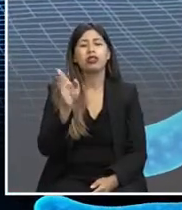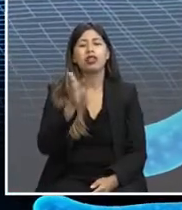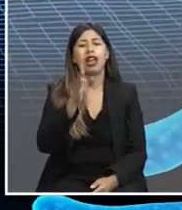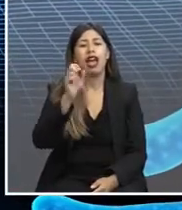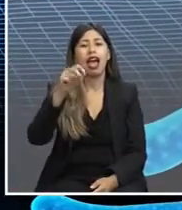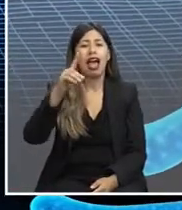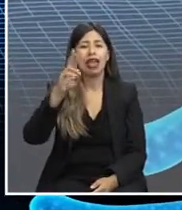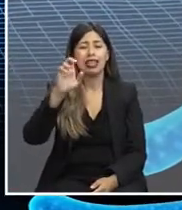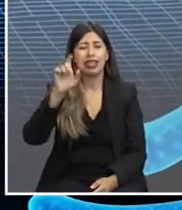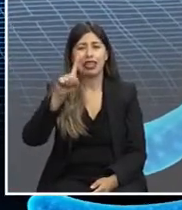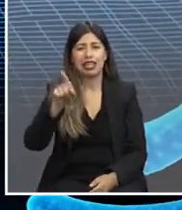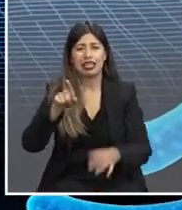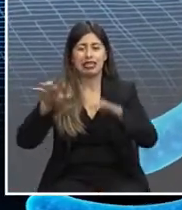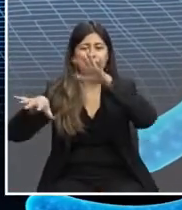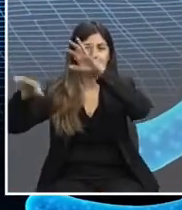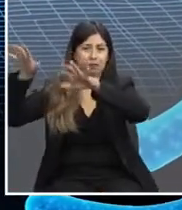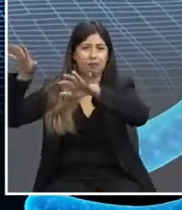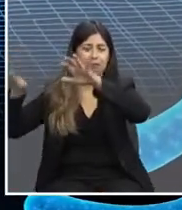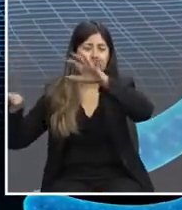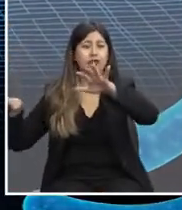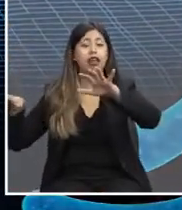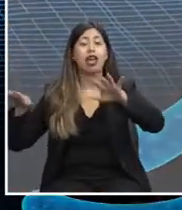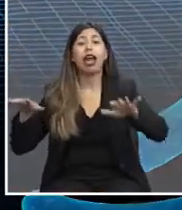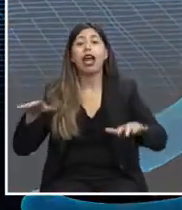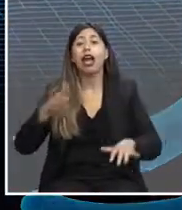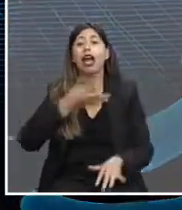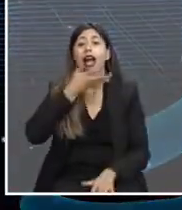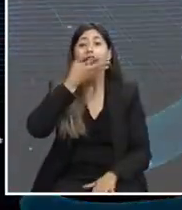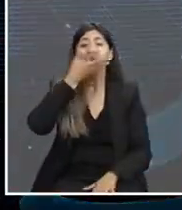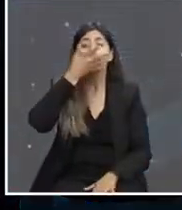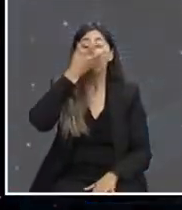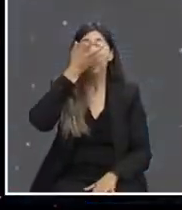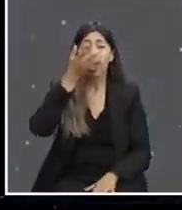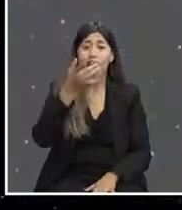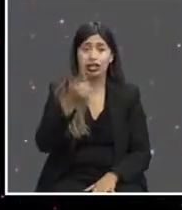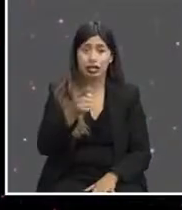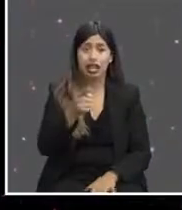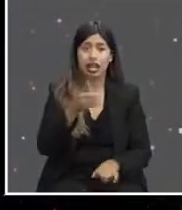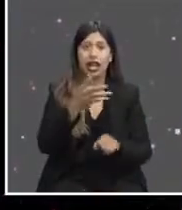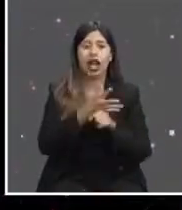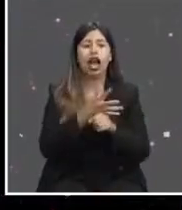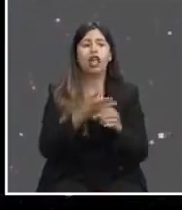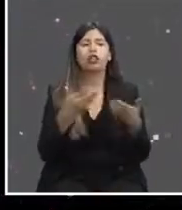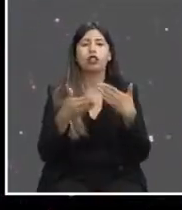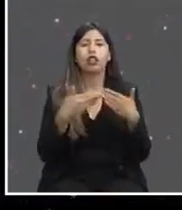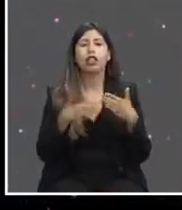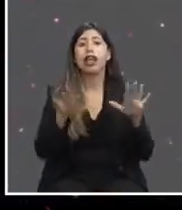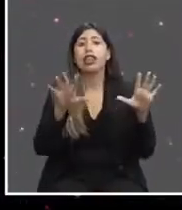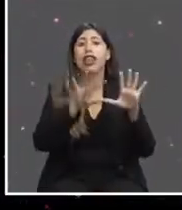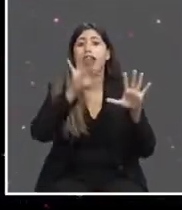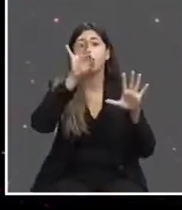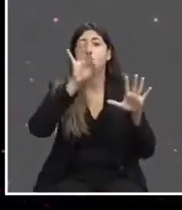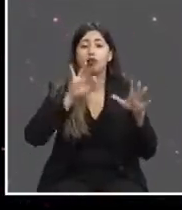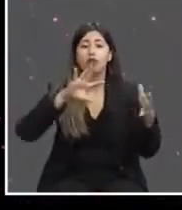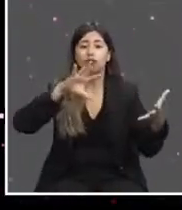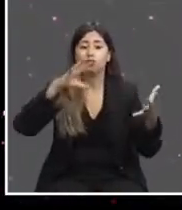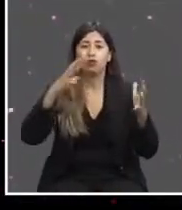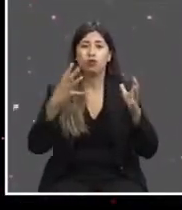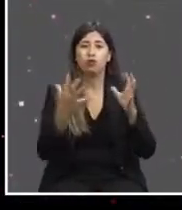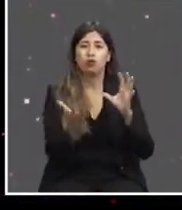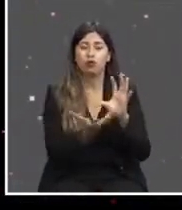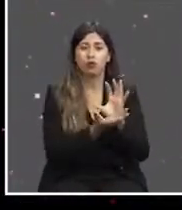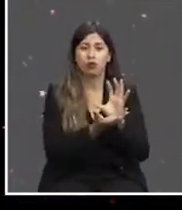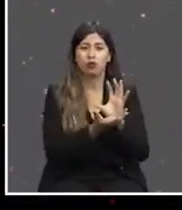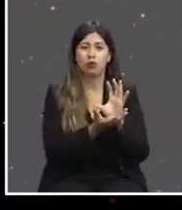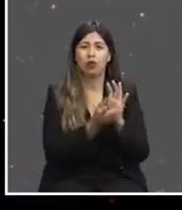cover about 10% of our Earth's land surface. But they actually include an astonishing 2/3 of Earth's fresh water.